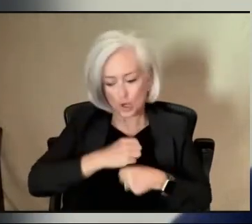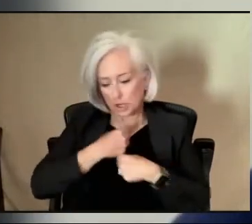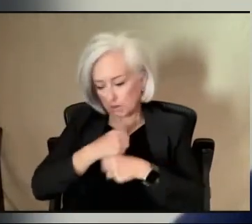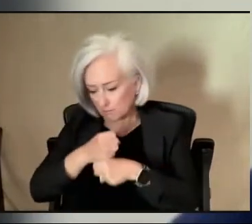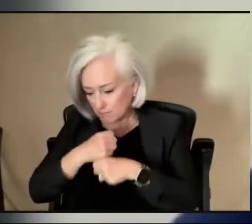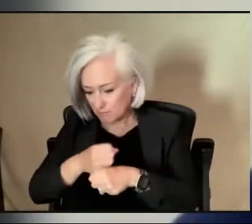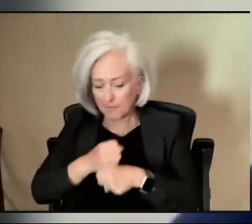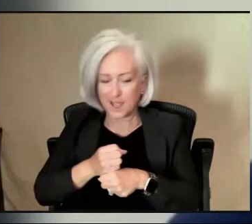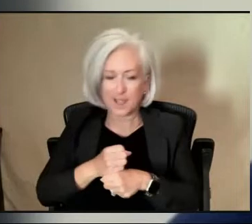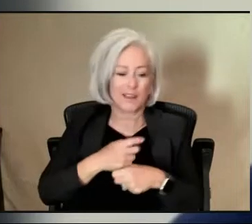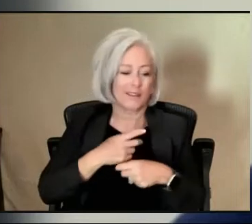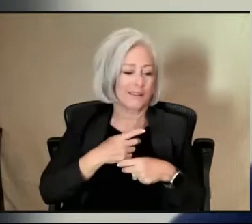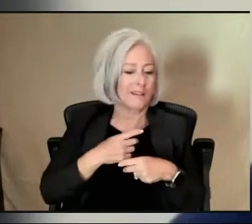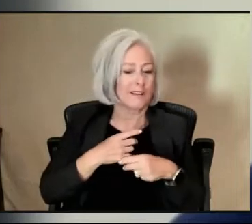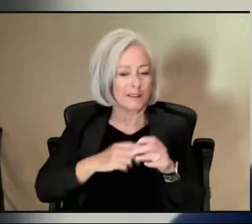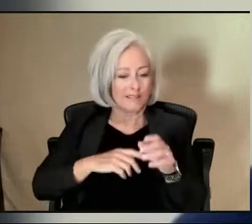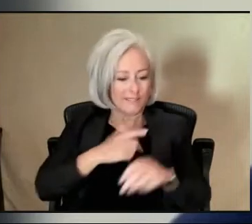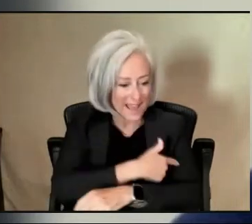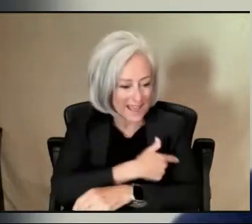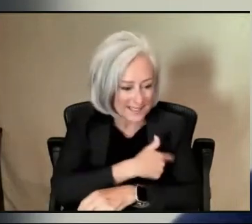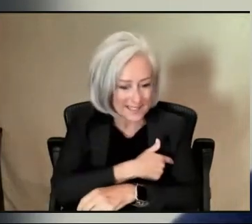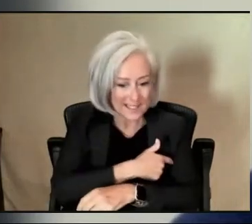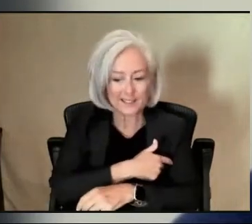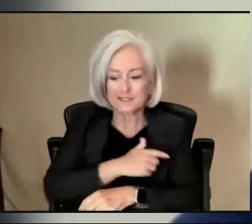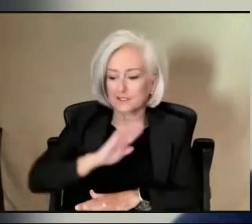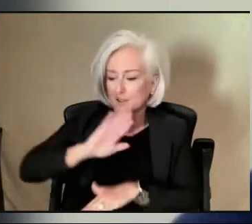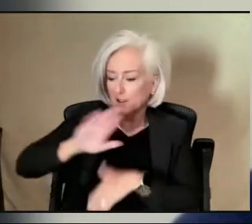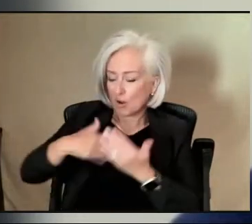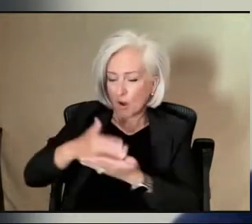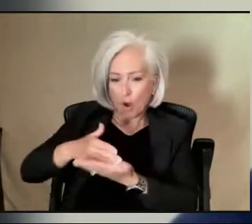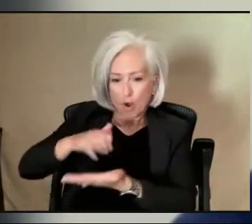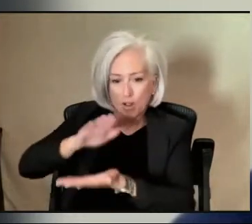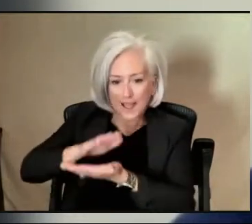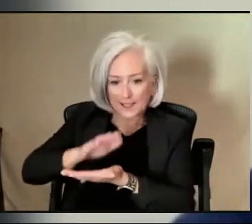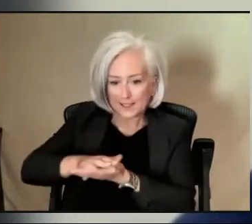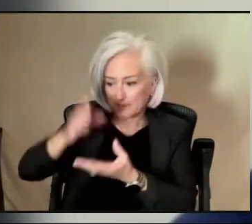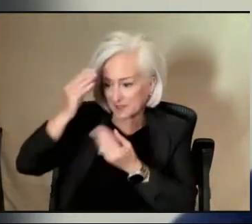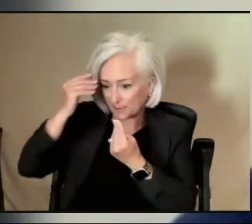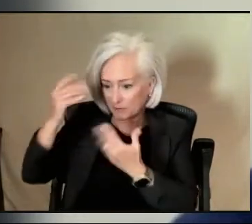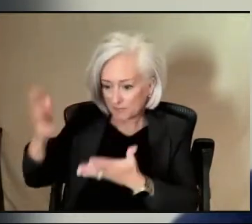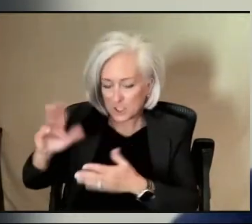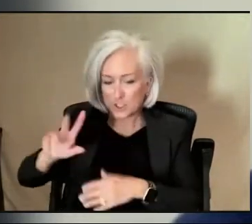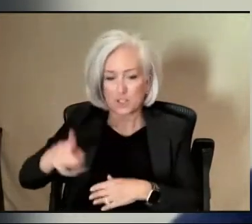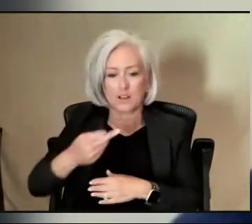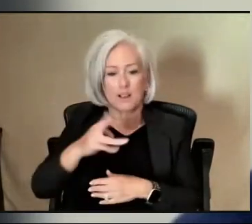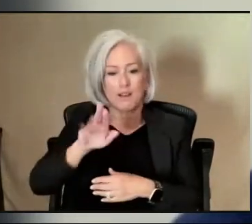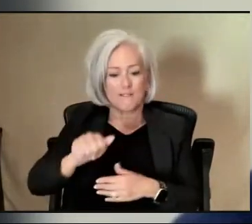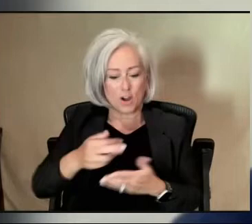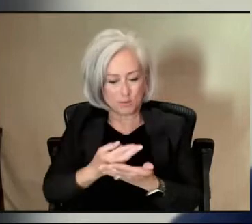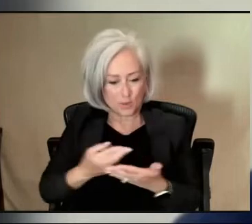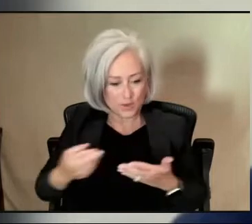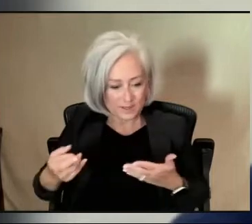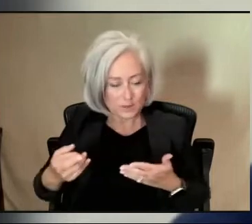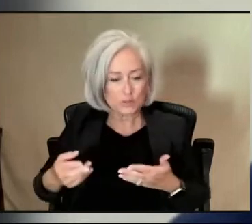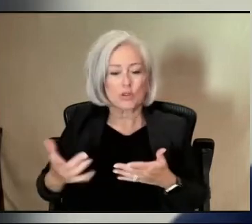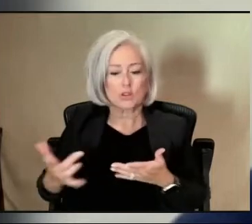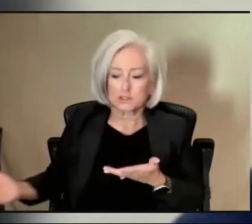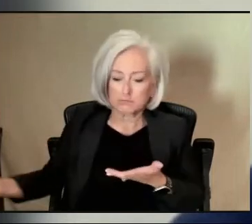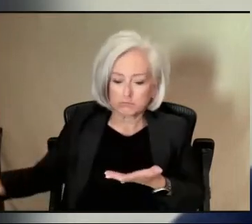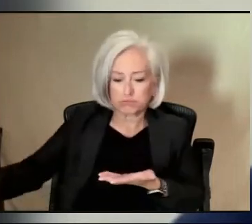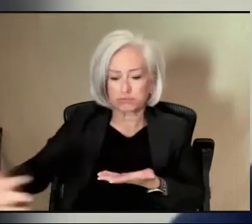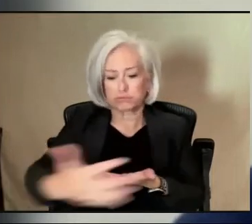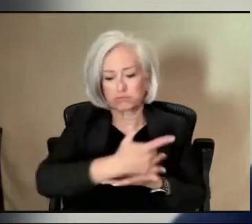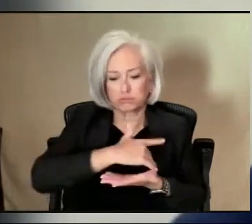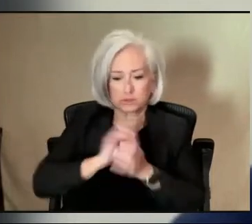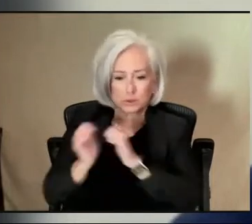you pull together all the academic and biopharma resources of a country as big as the United States, you